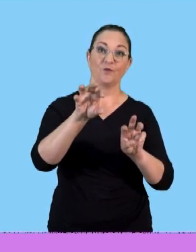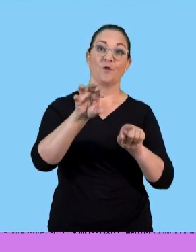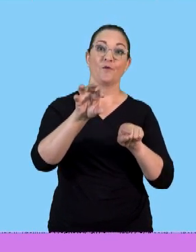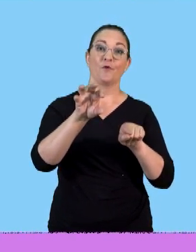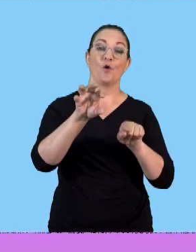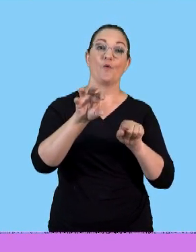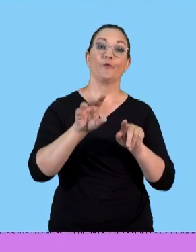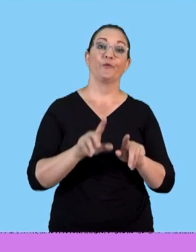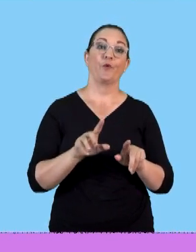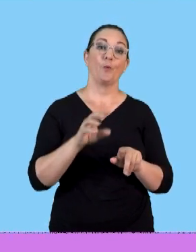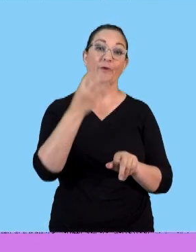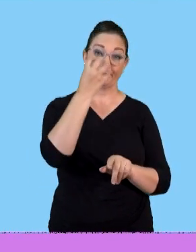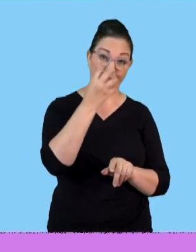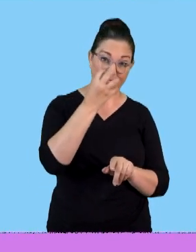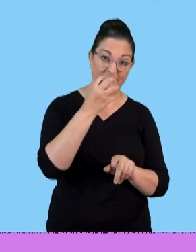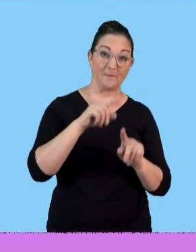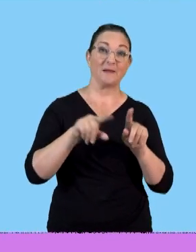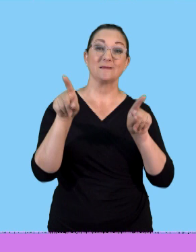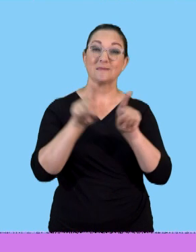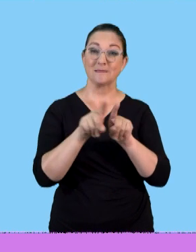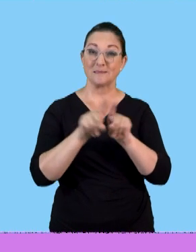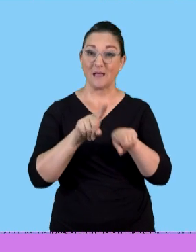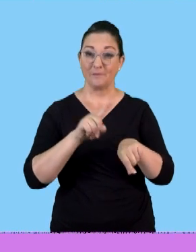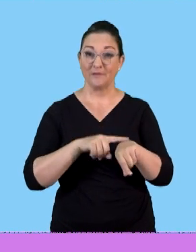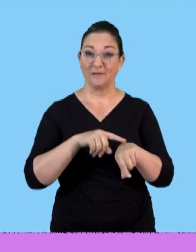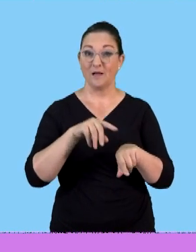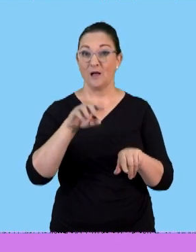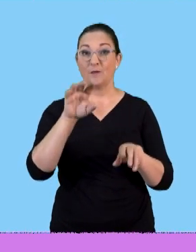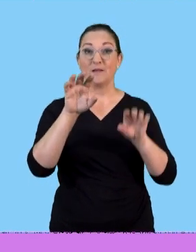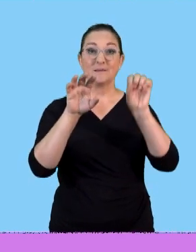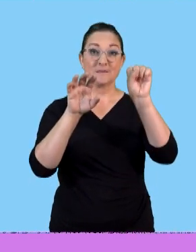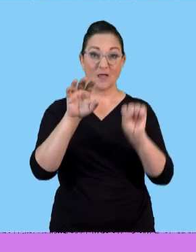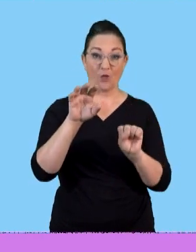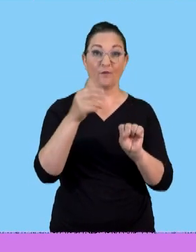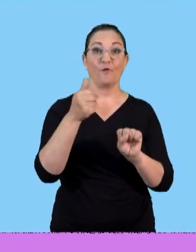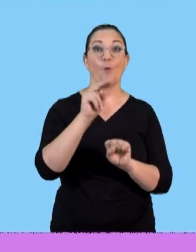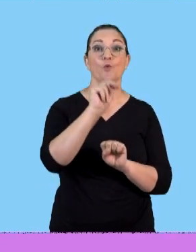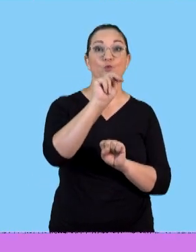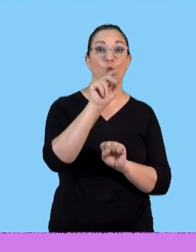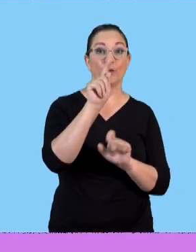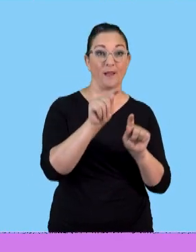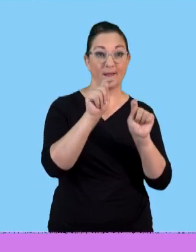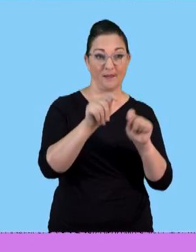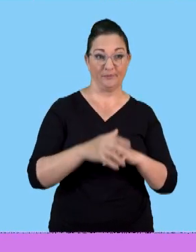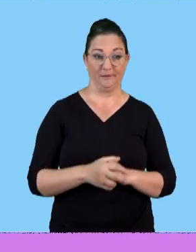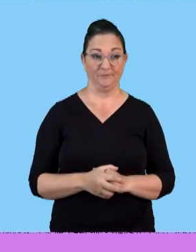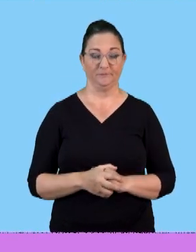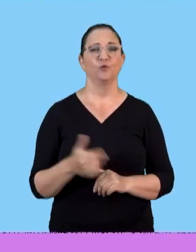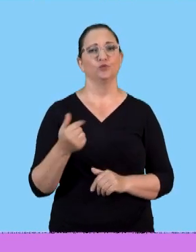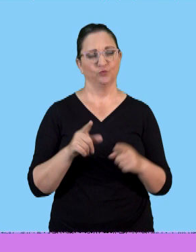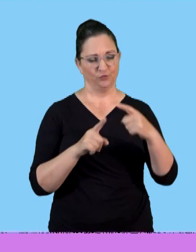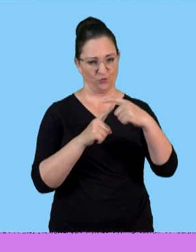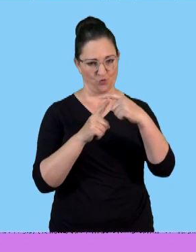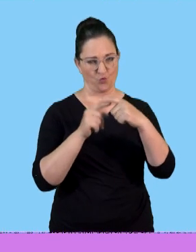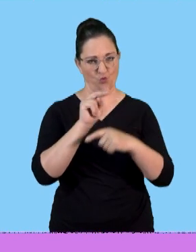Cape. All right, so we need to find that province. Okay, so when we look here, north is facing upwards, as